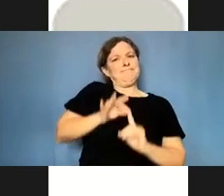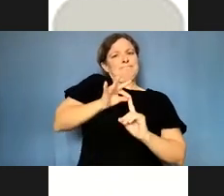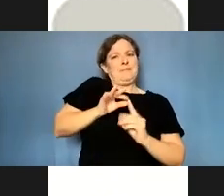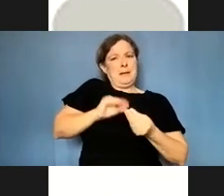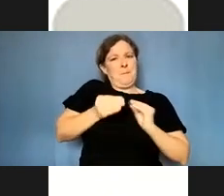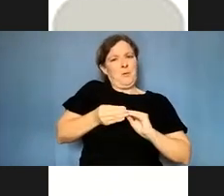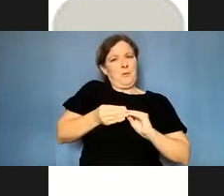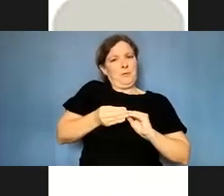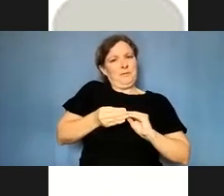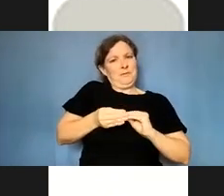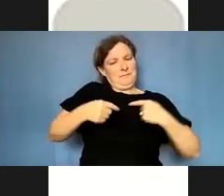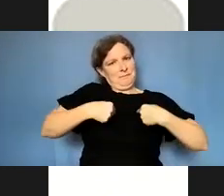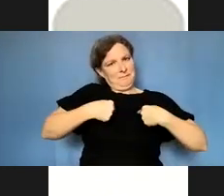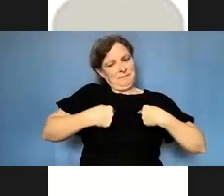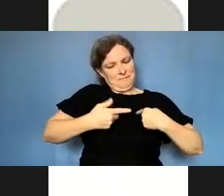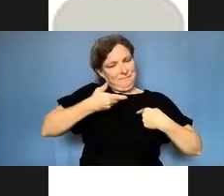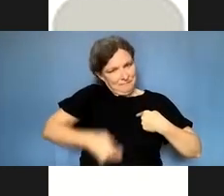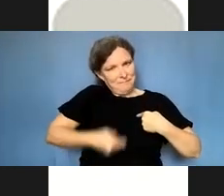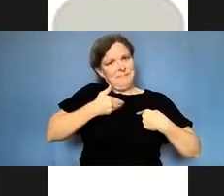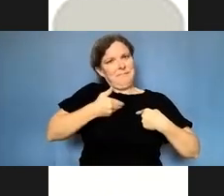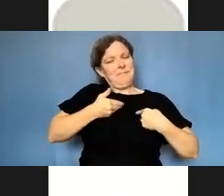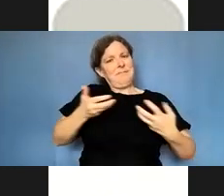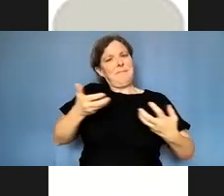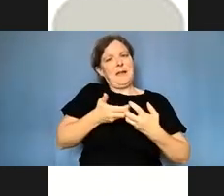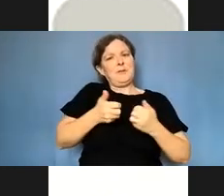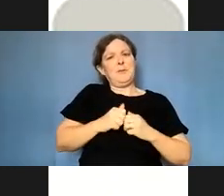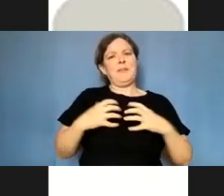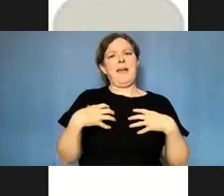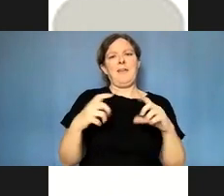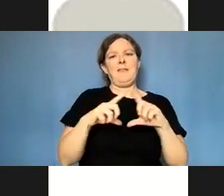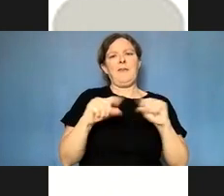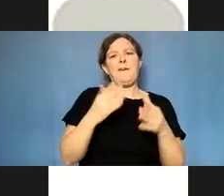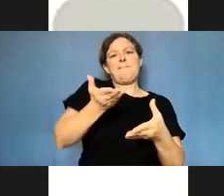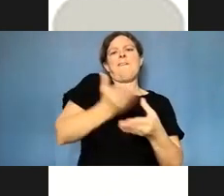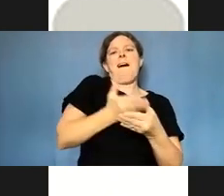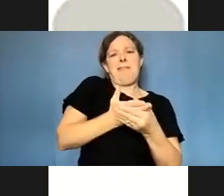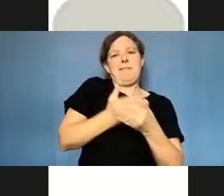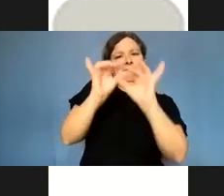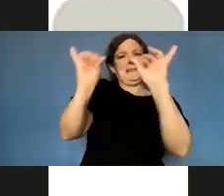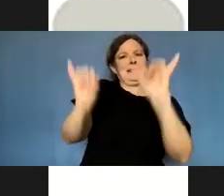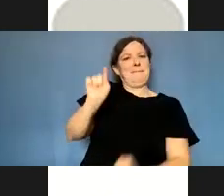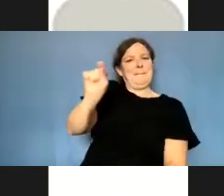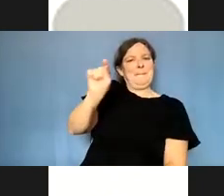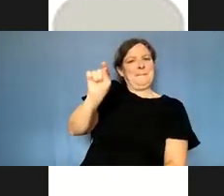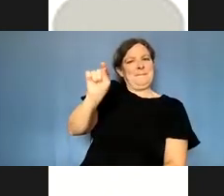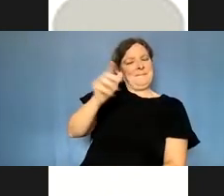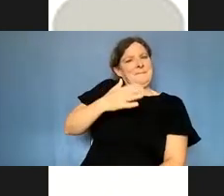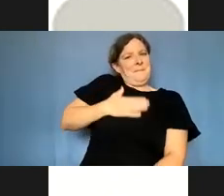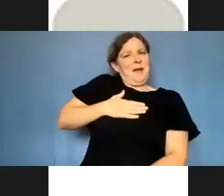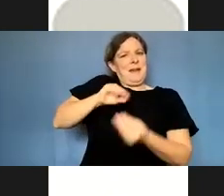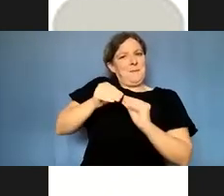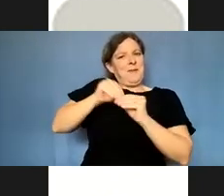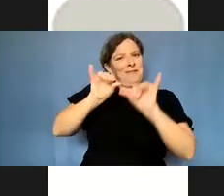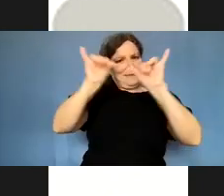that matches you as an individual to the correct health card file in the Ontario system, the COVAX-ON